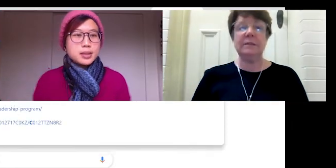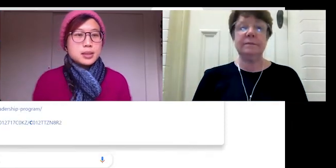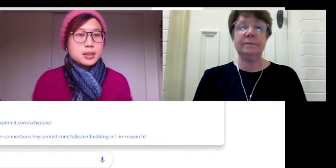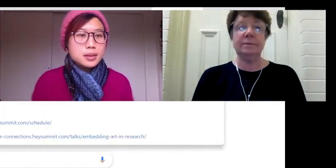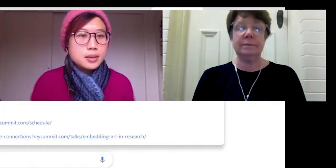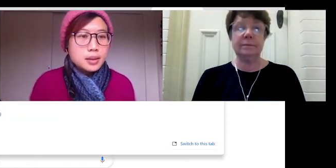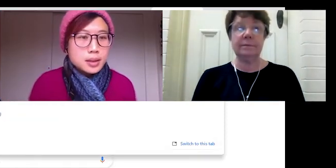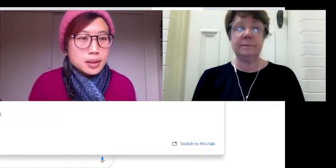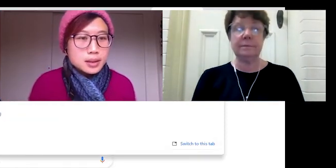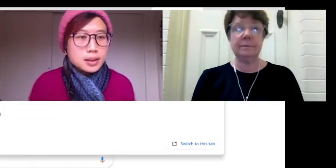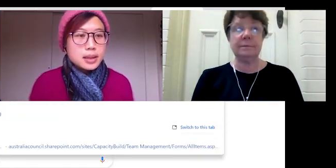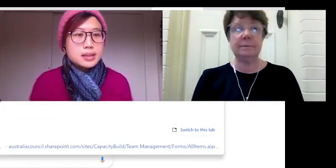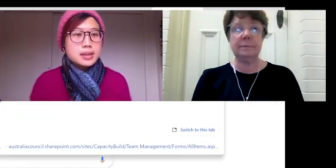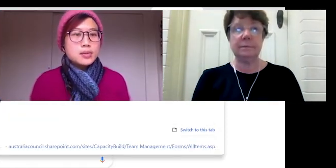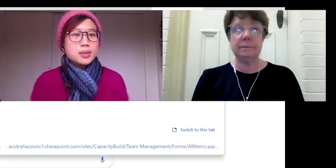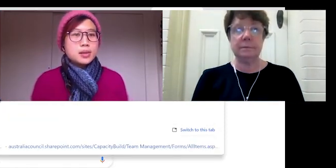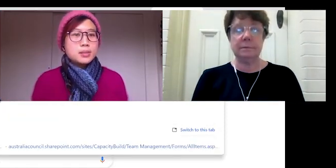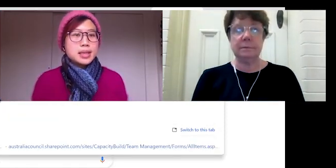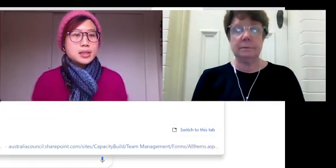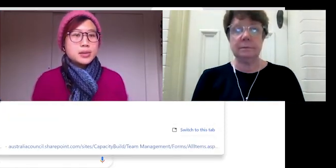Yeah, it's